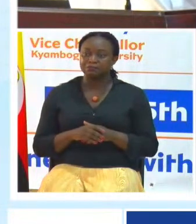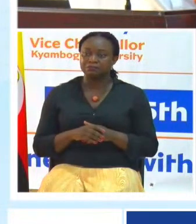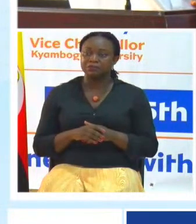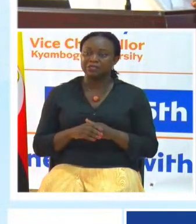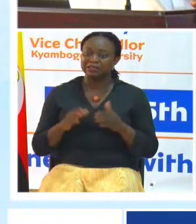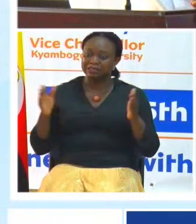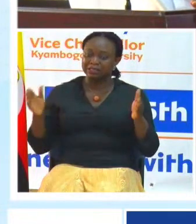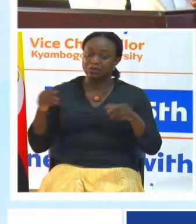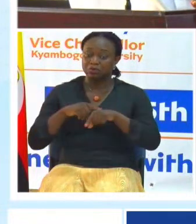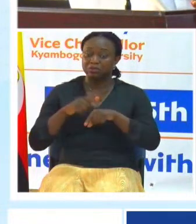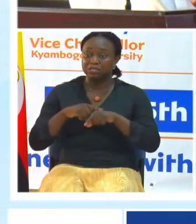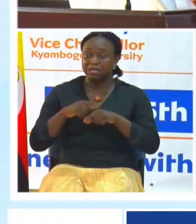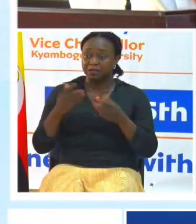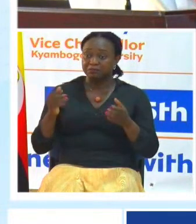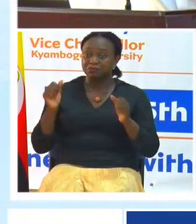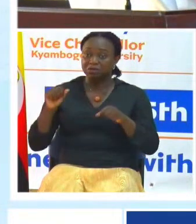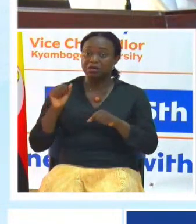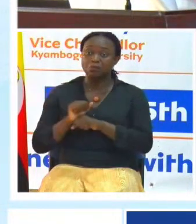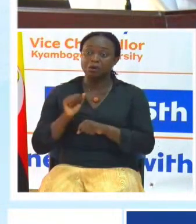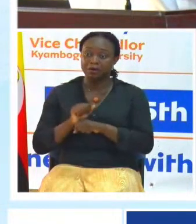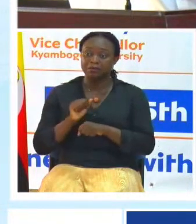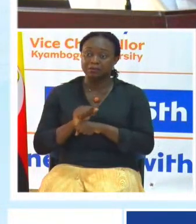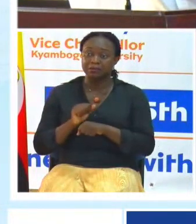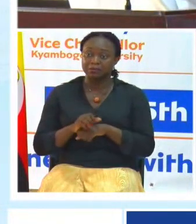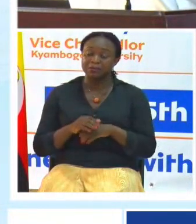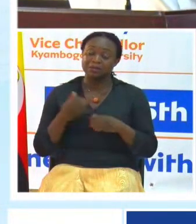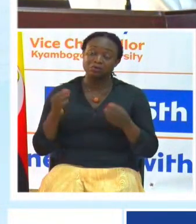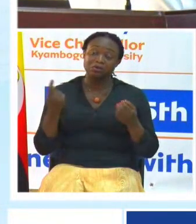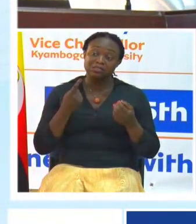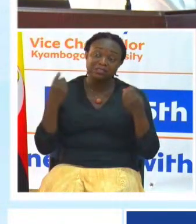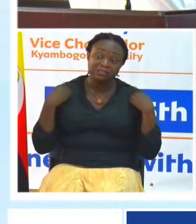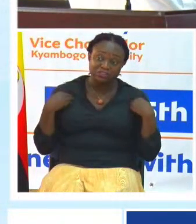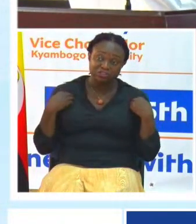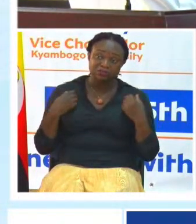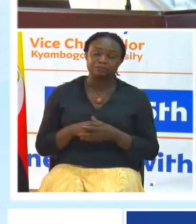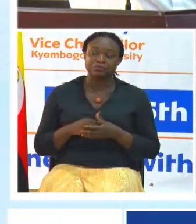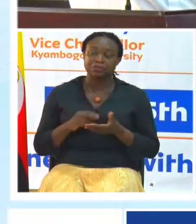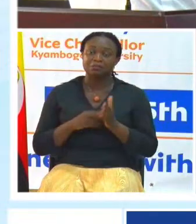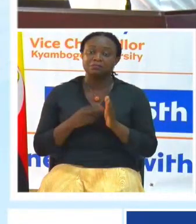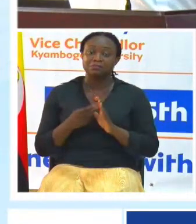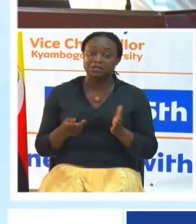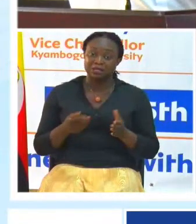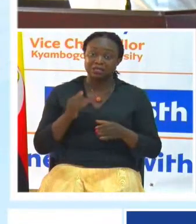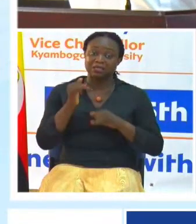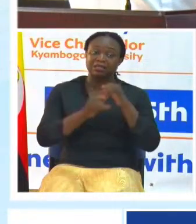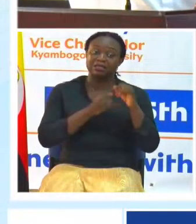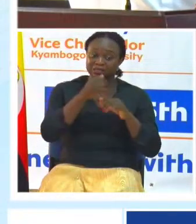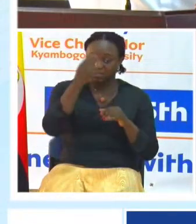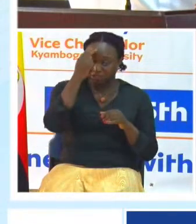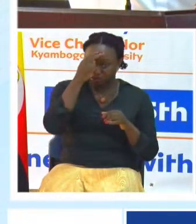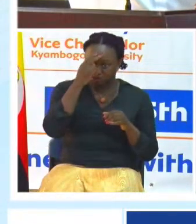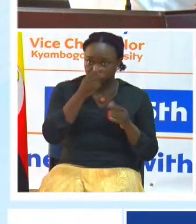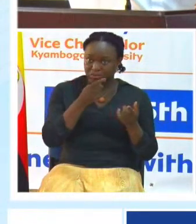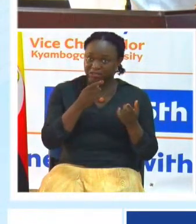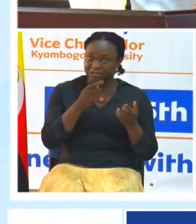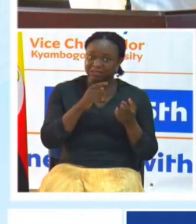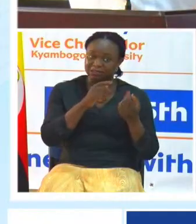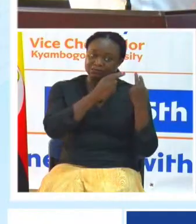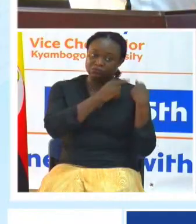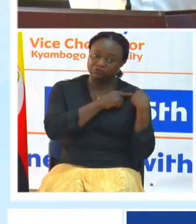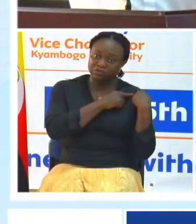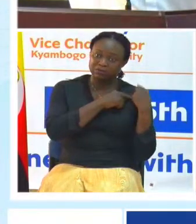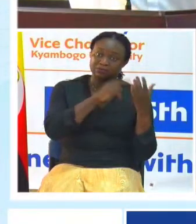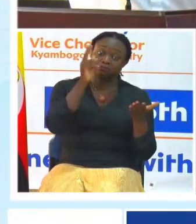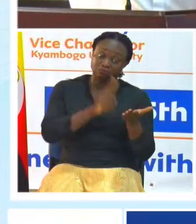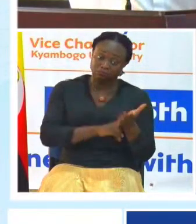lot of time for you to work if you're under internship, meaning that you'll get that permission from the International Students Office at your university,